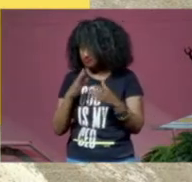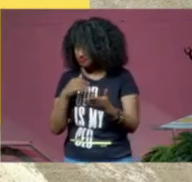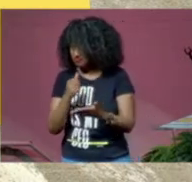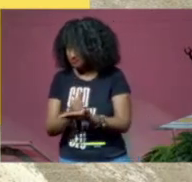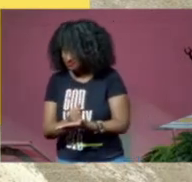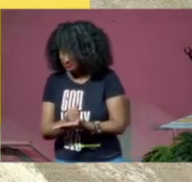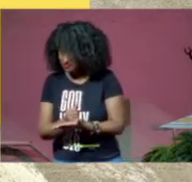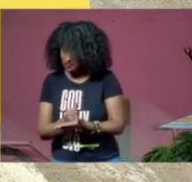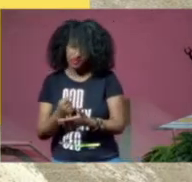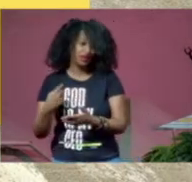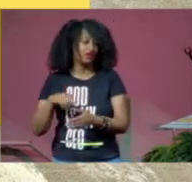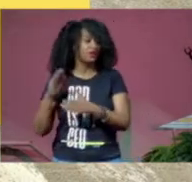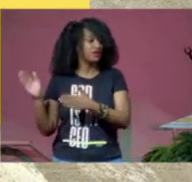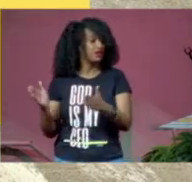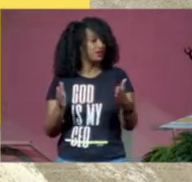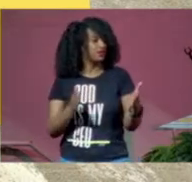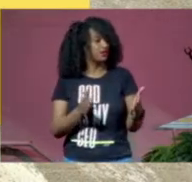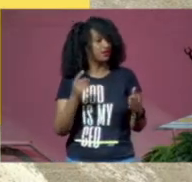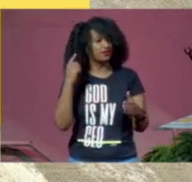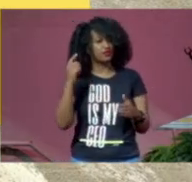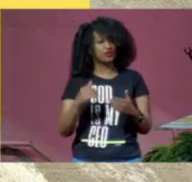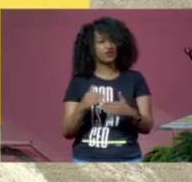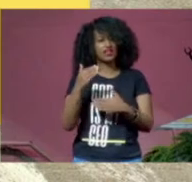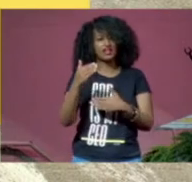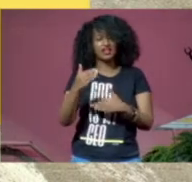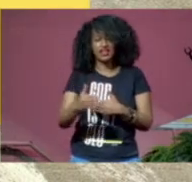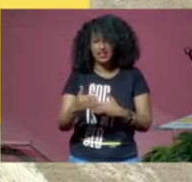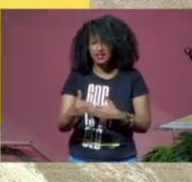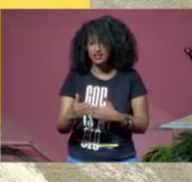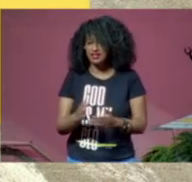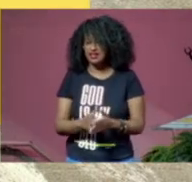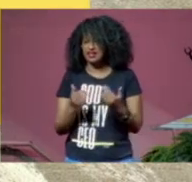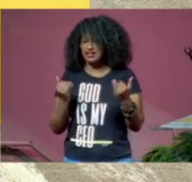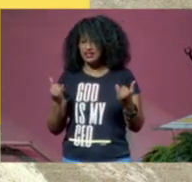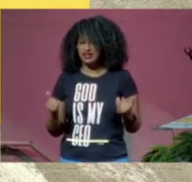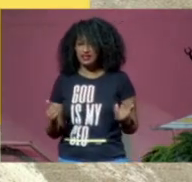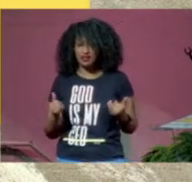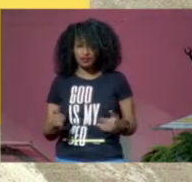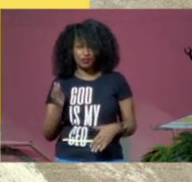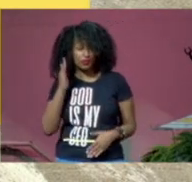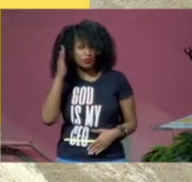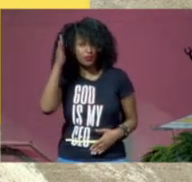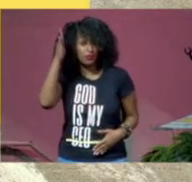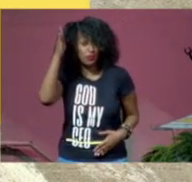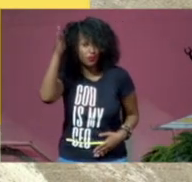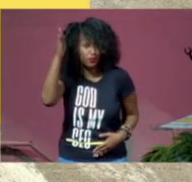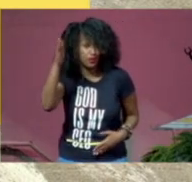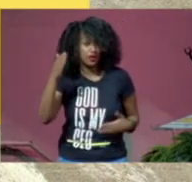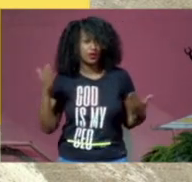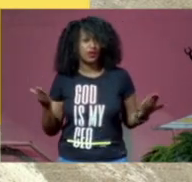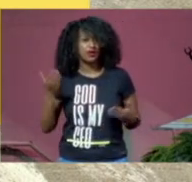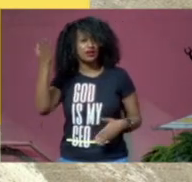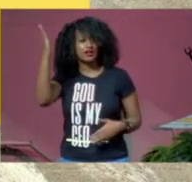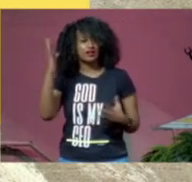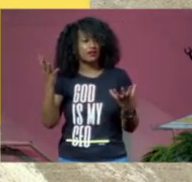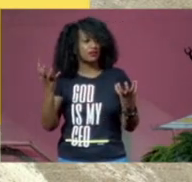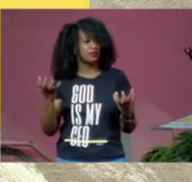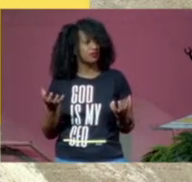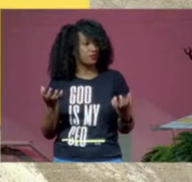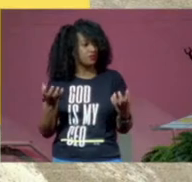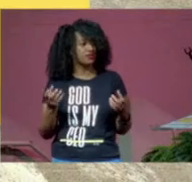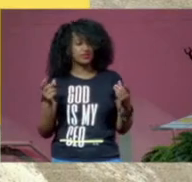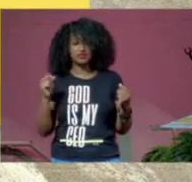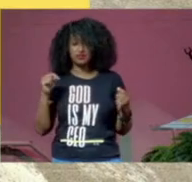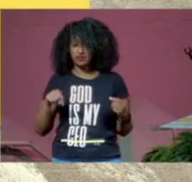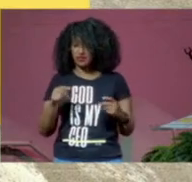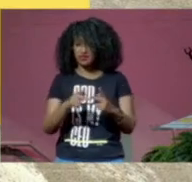are preparing for what is next, amen, it's Superhero Sunday. We're looking toward the future. We're looking toward what God wants to do in this house